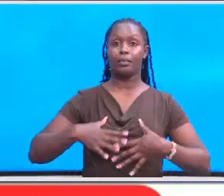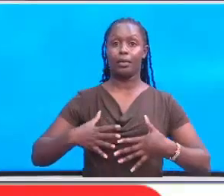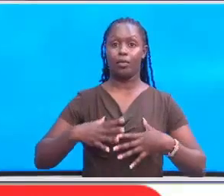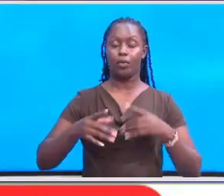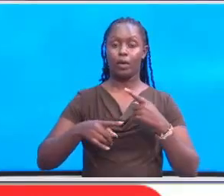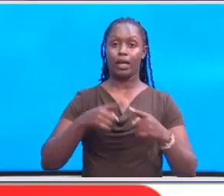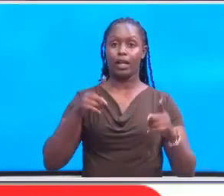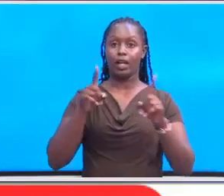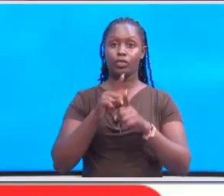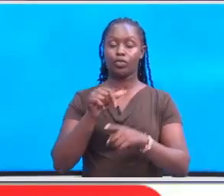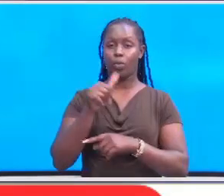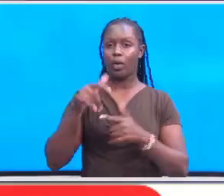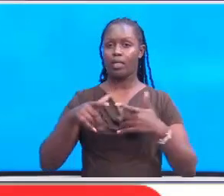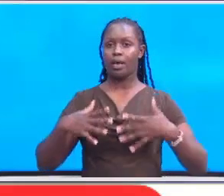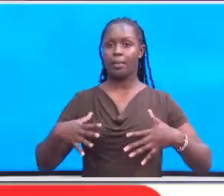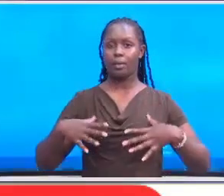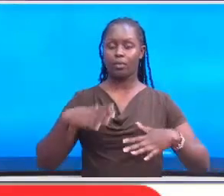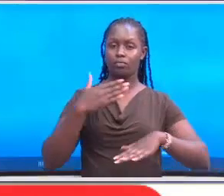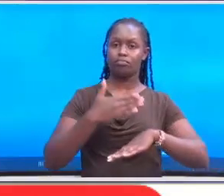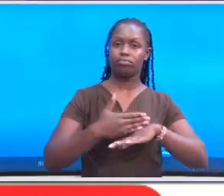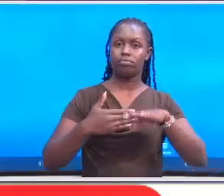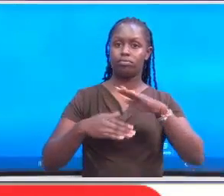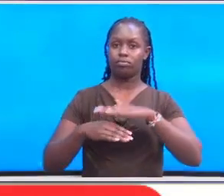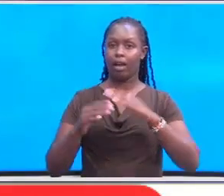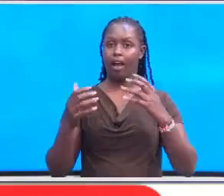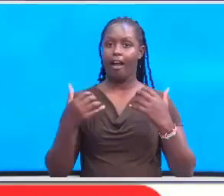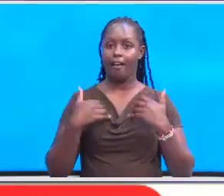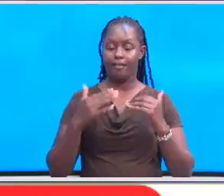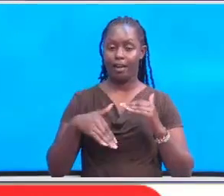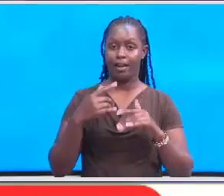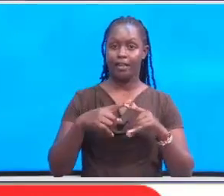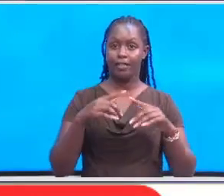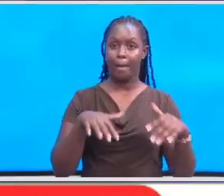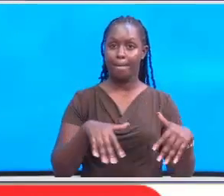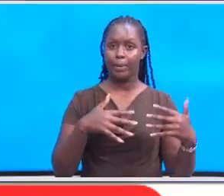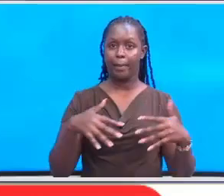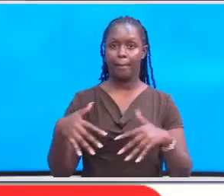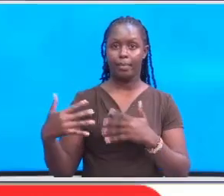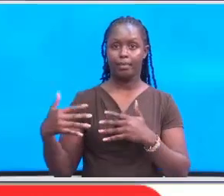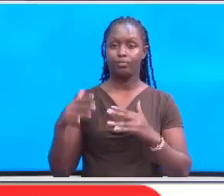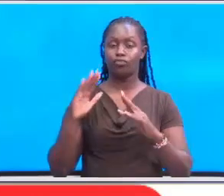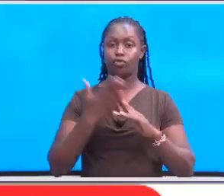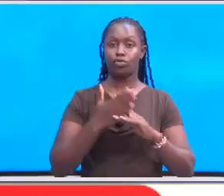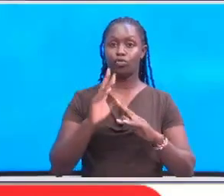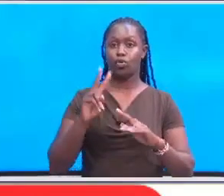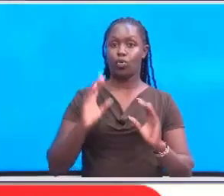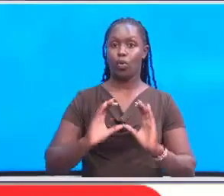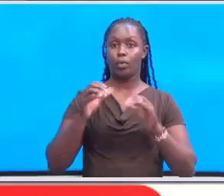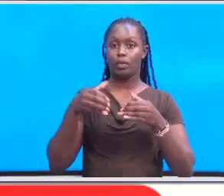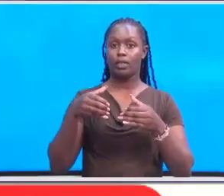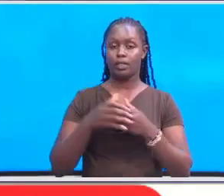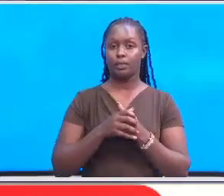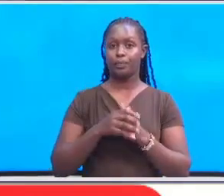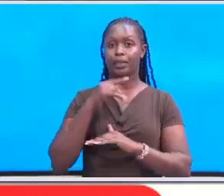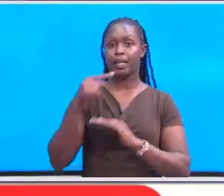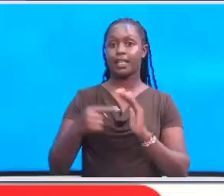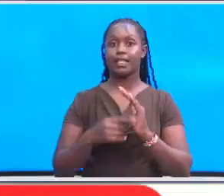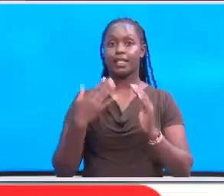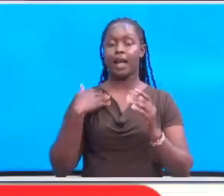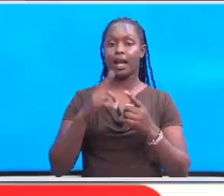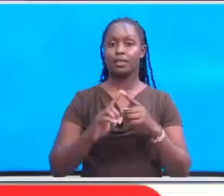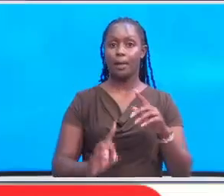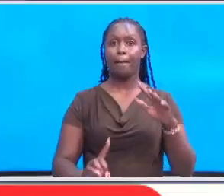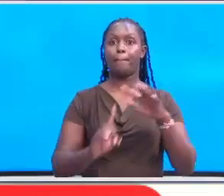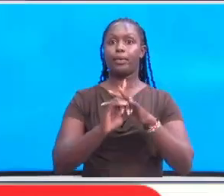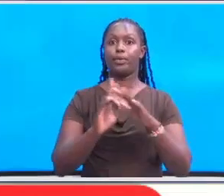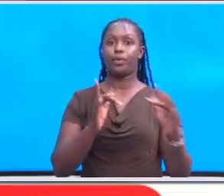cause others nursing injuries following fresh clashes witnessed between two warring communities in the area. Now, the incident has ignited